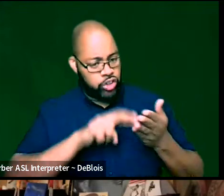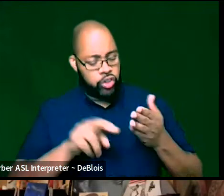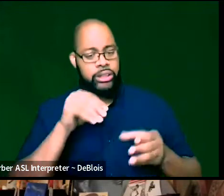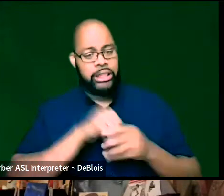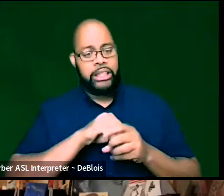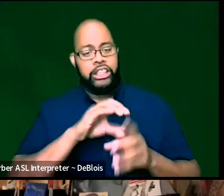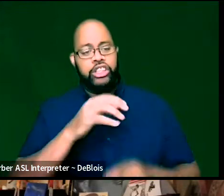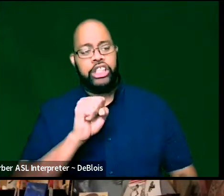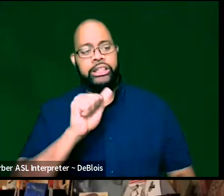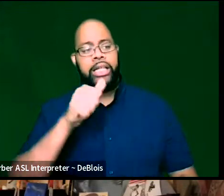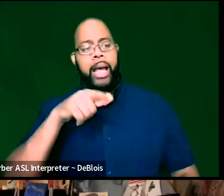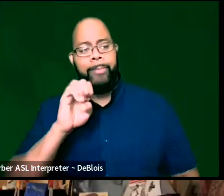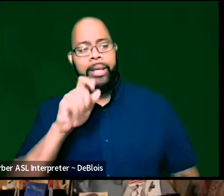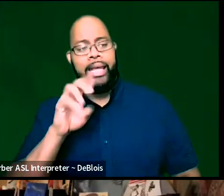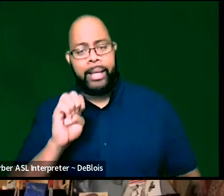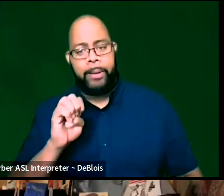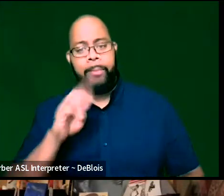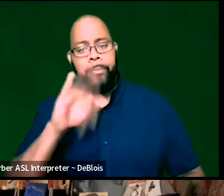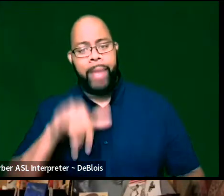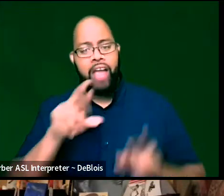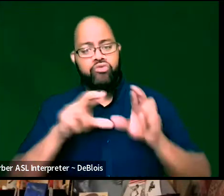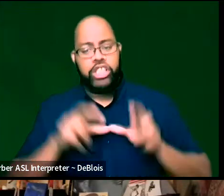the Chesapeake Bay region.